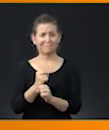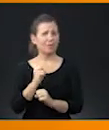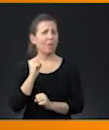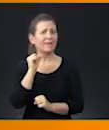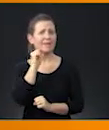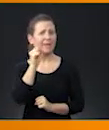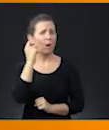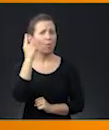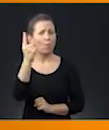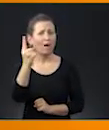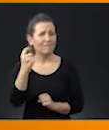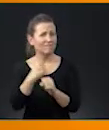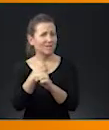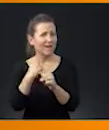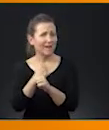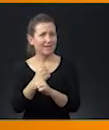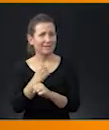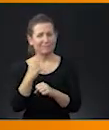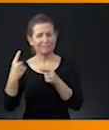since we were together. Not one.